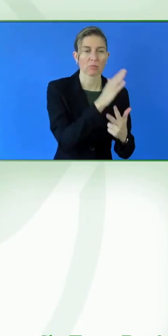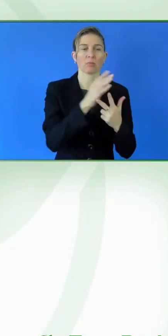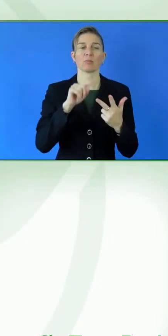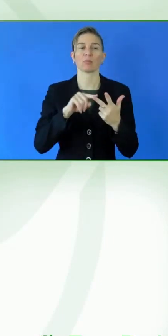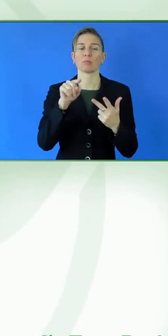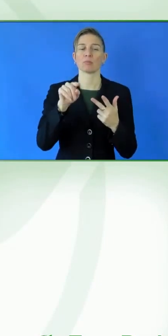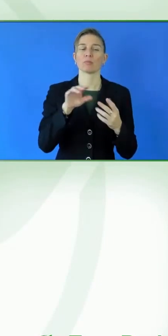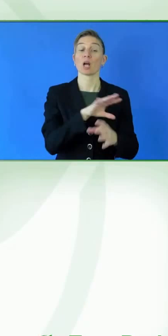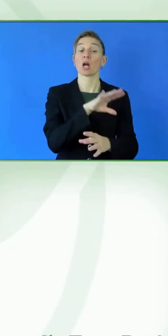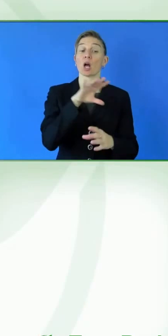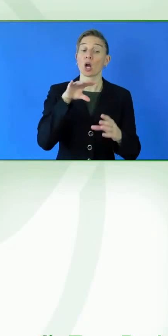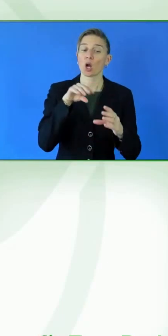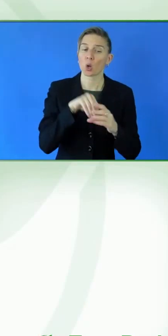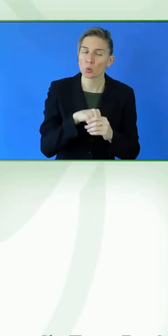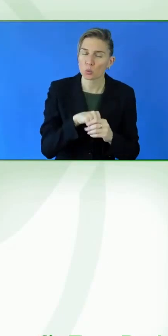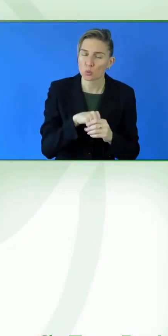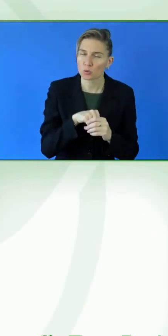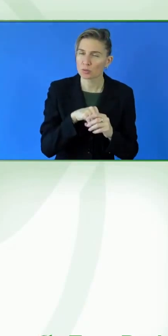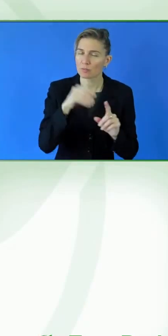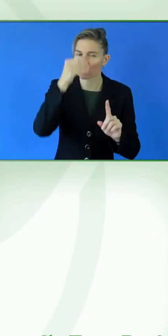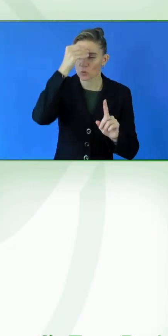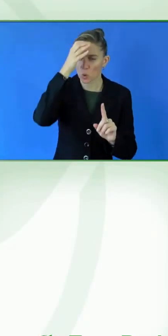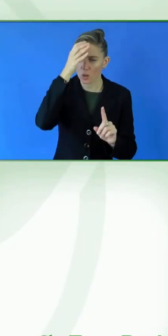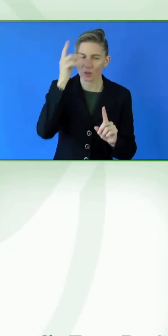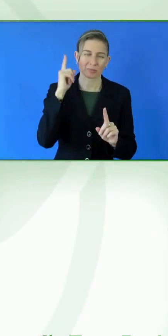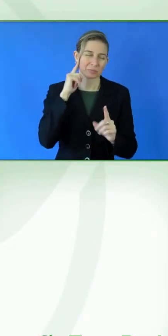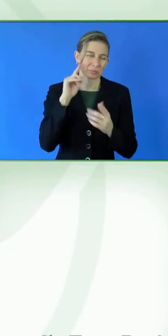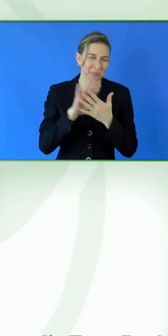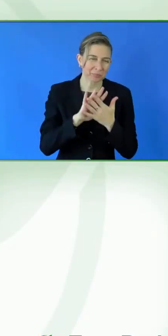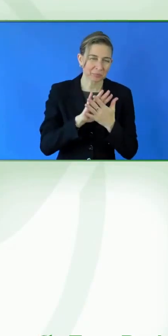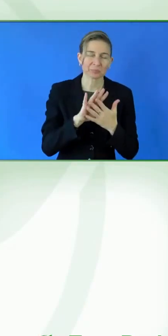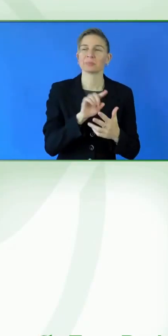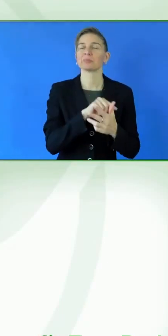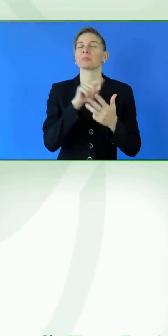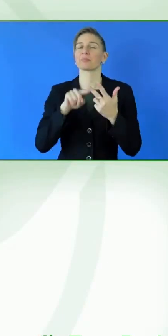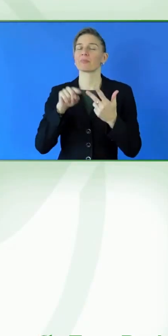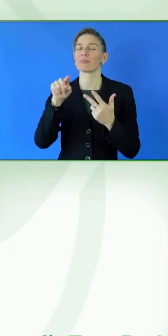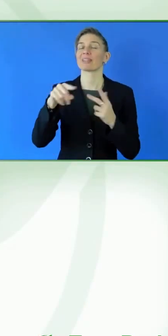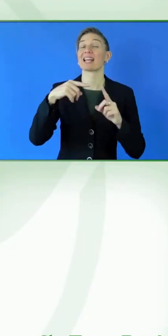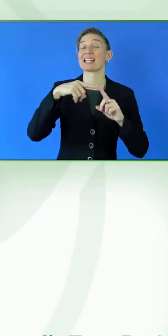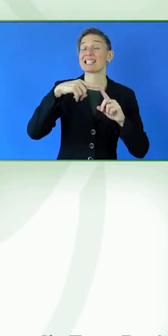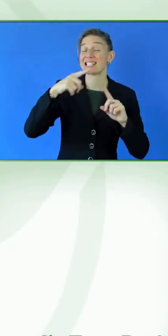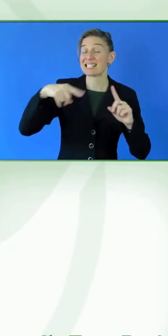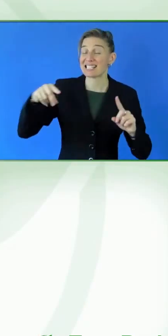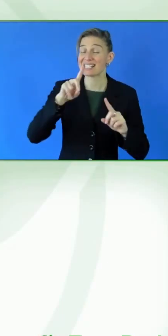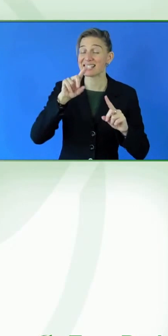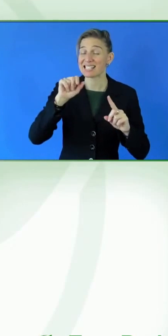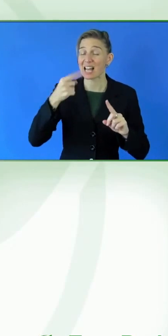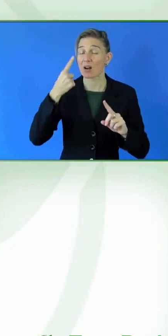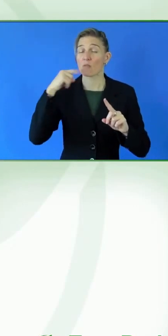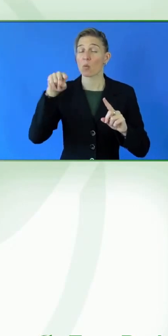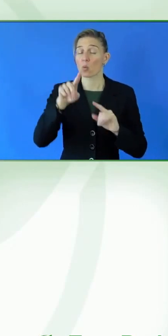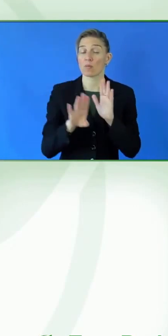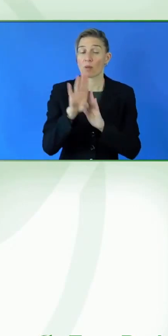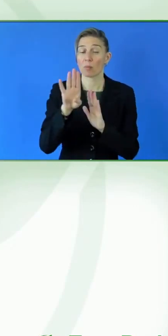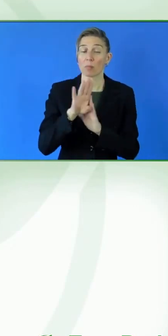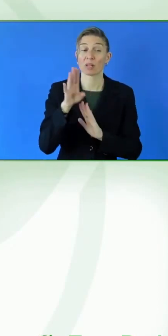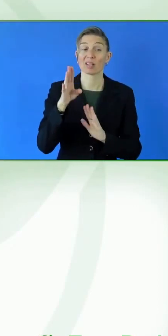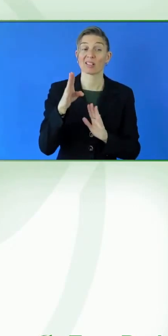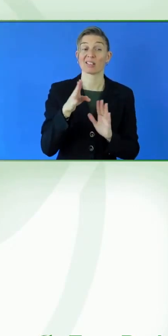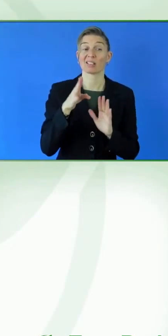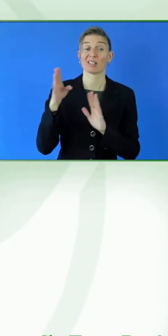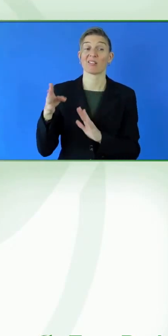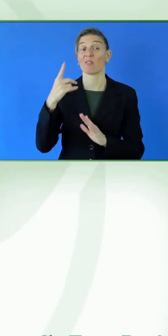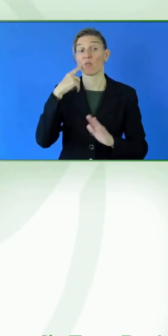building, and data for development. And cities like New York, Chicago, Berlin, Amman, Curitiba,